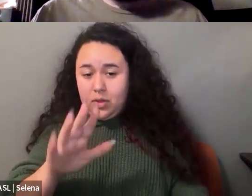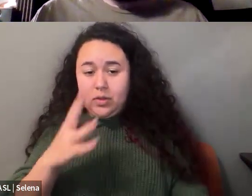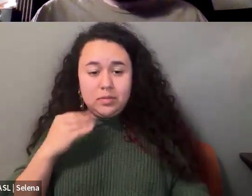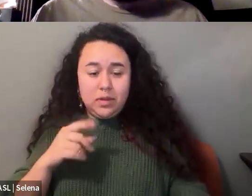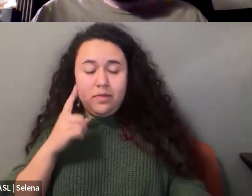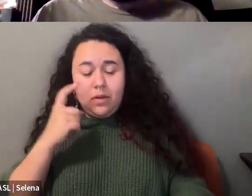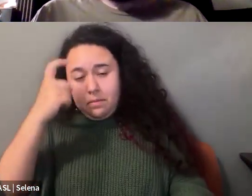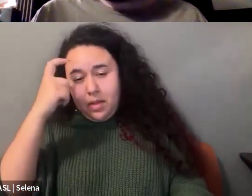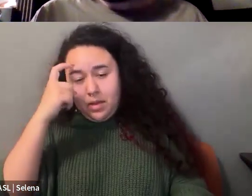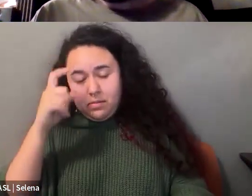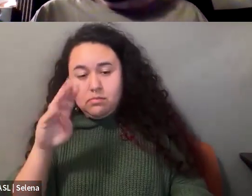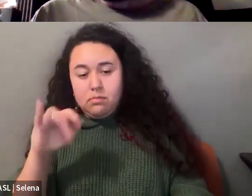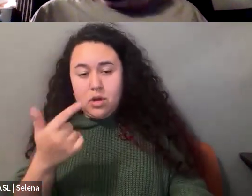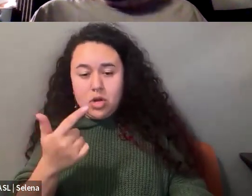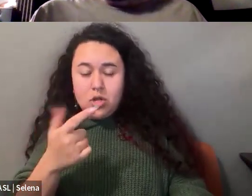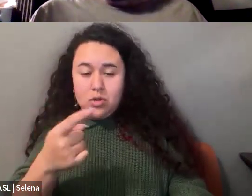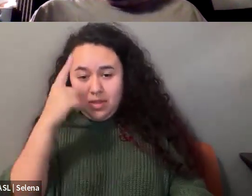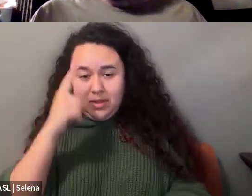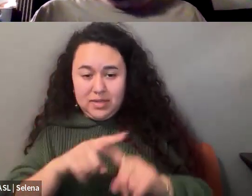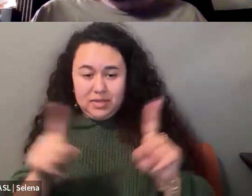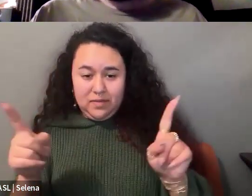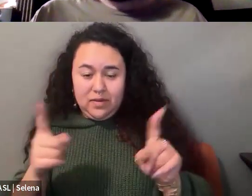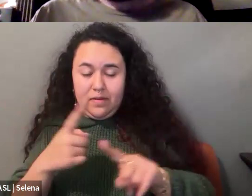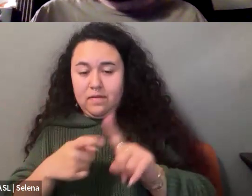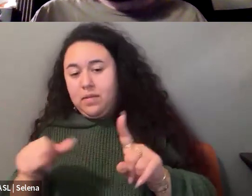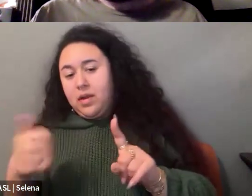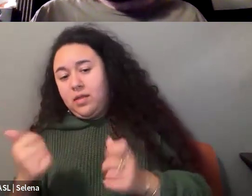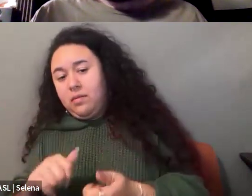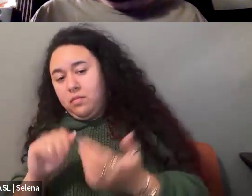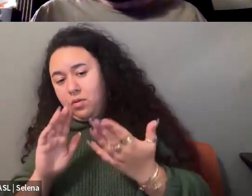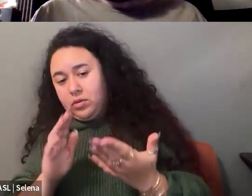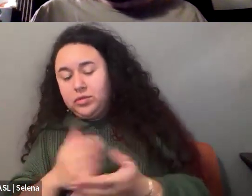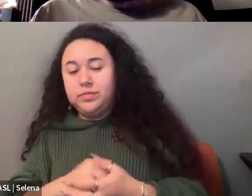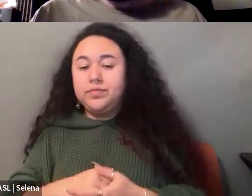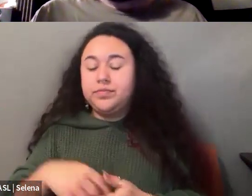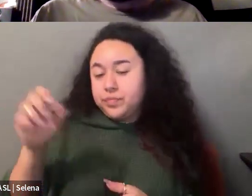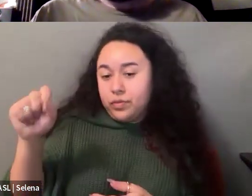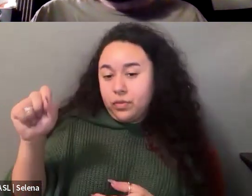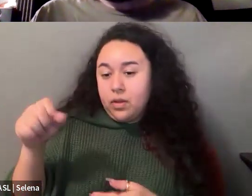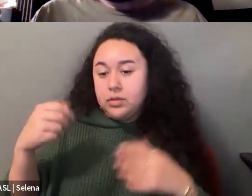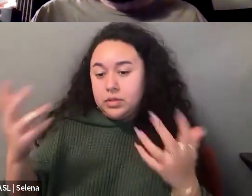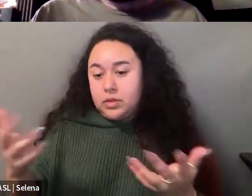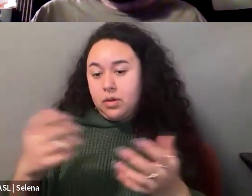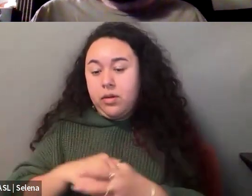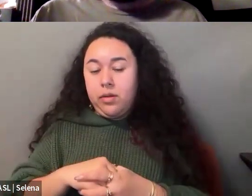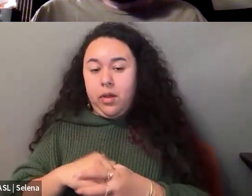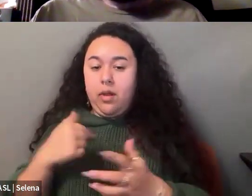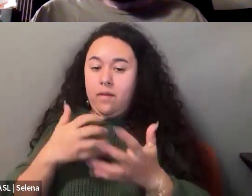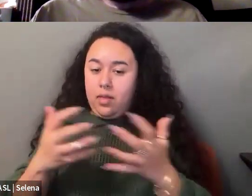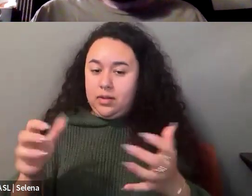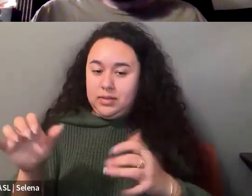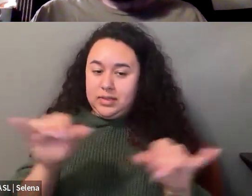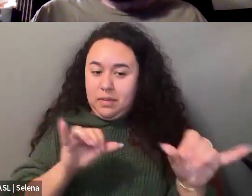mindful birding and how you think it differs, from other approaches. Yeah, so and I've had a lot of the